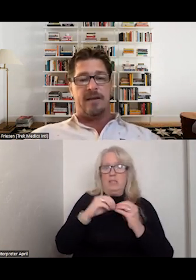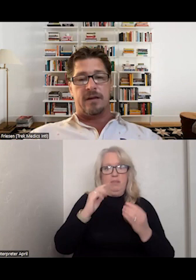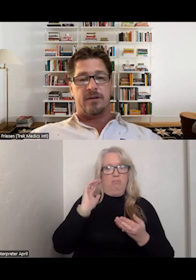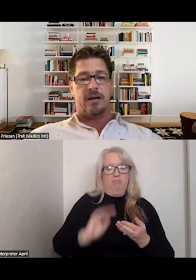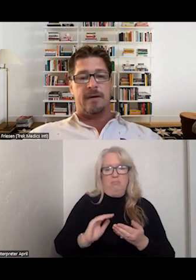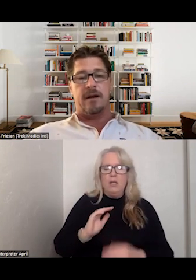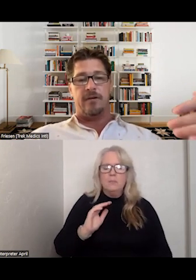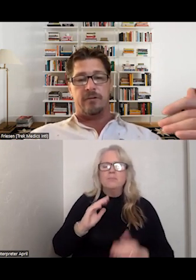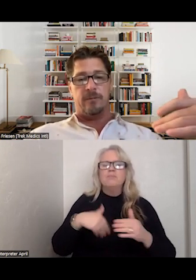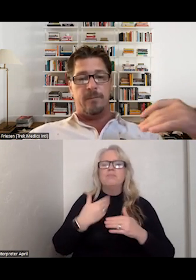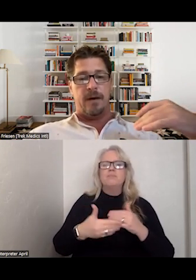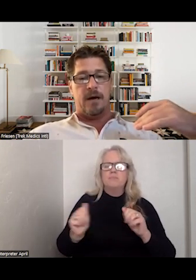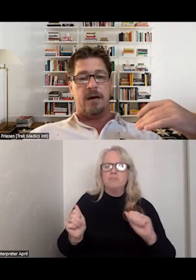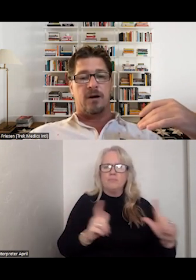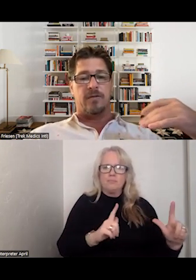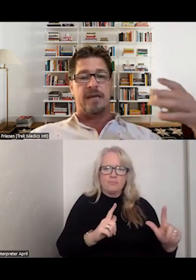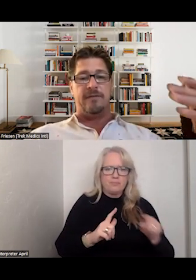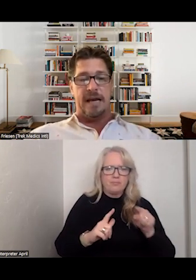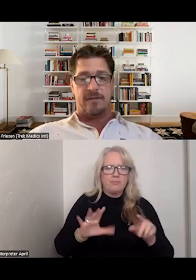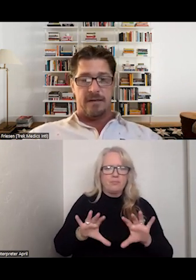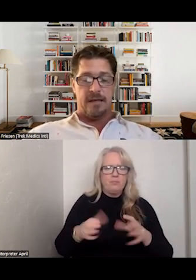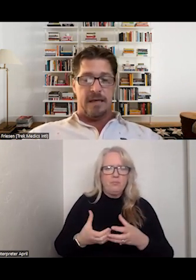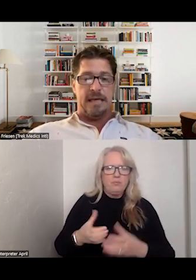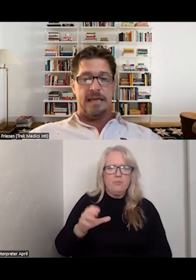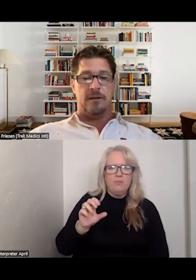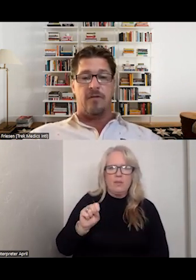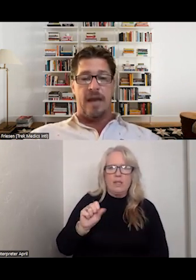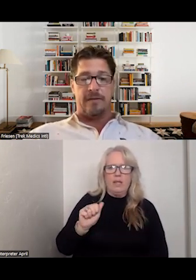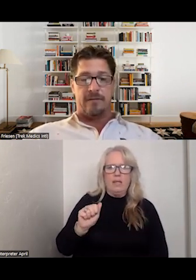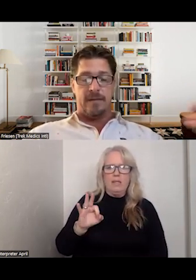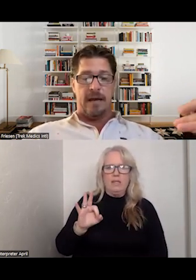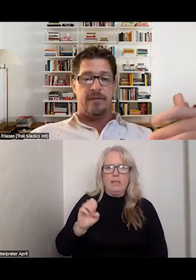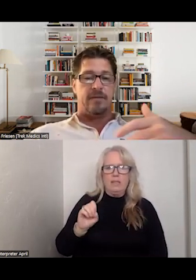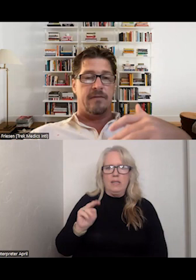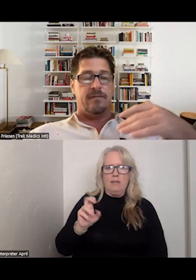next slide is going to talk about another group called Safe Nest in Las